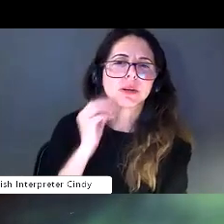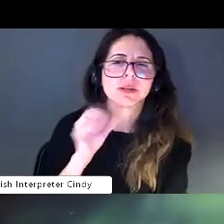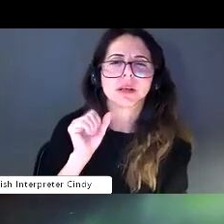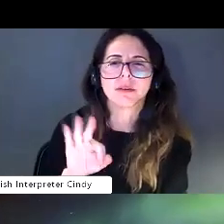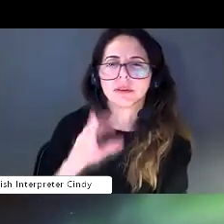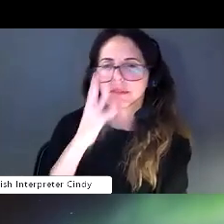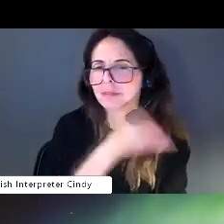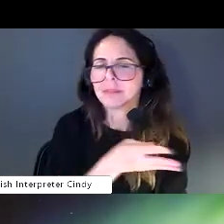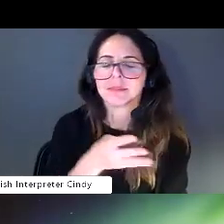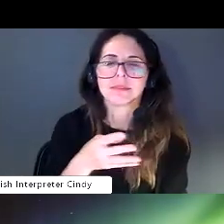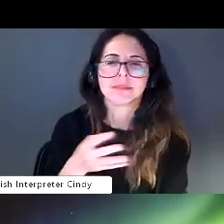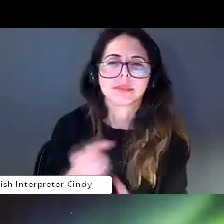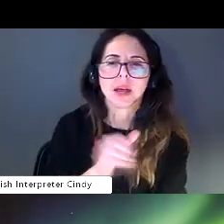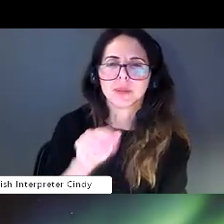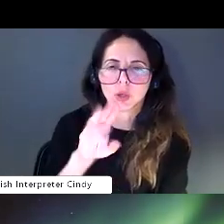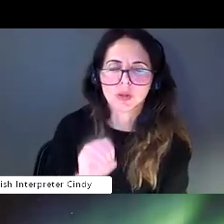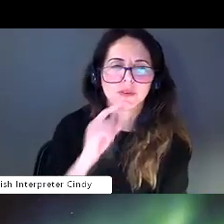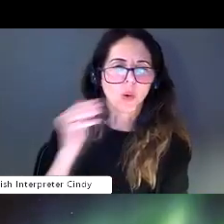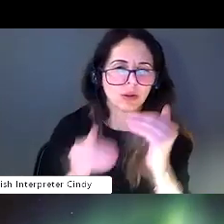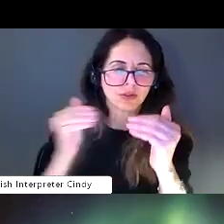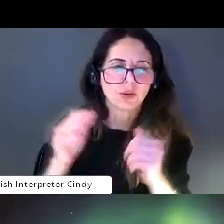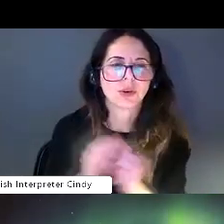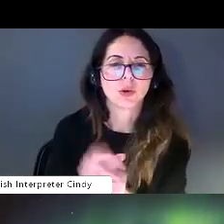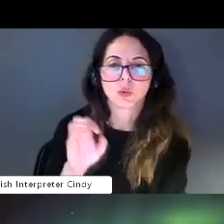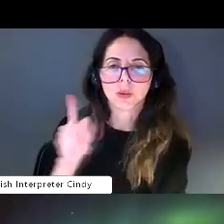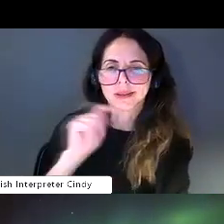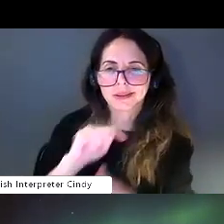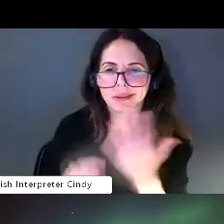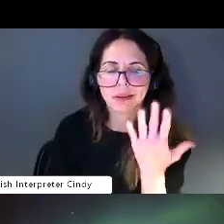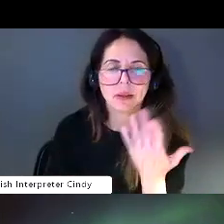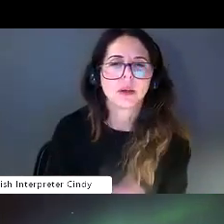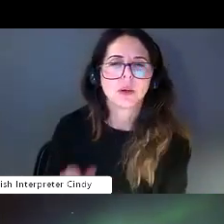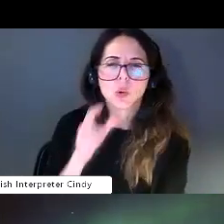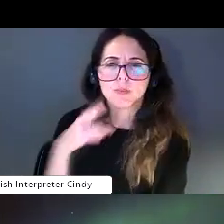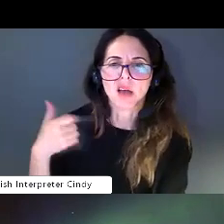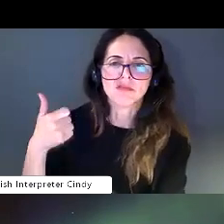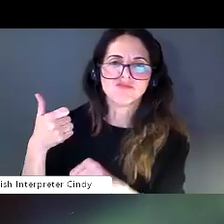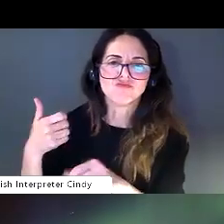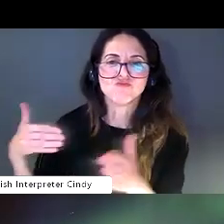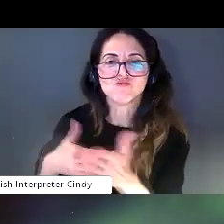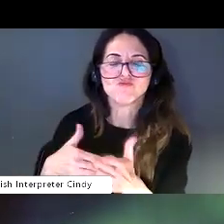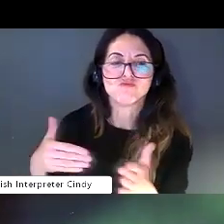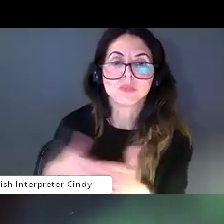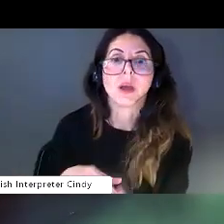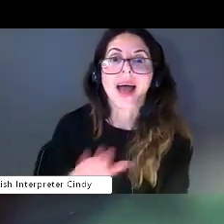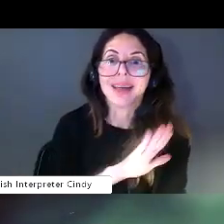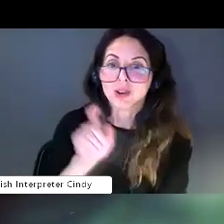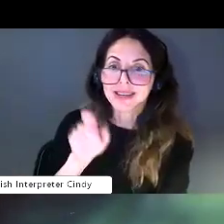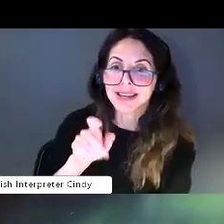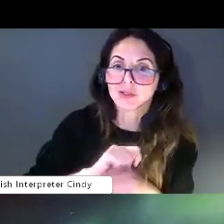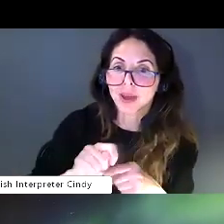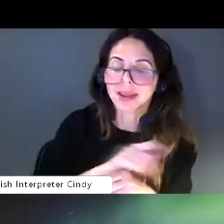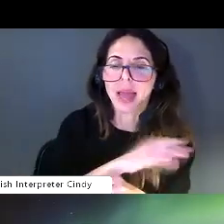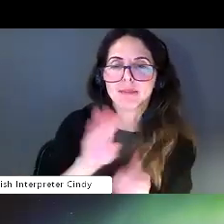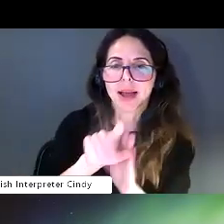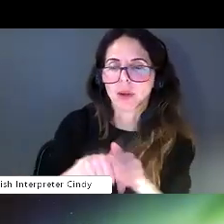adults, risk factors, common perpetrators, as well as with regards to their training needs and their training background. And